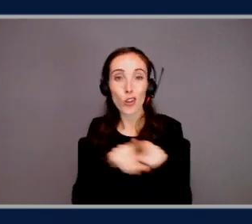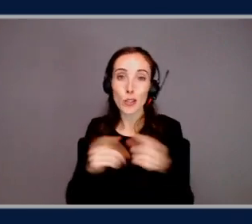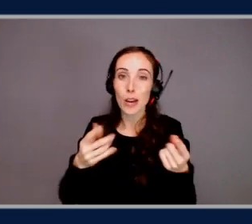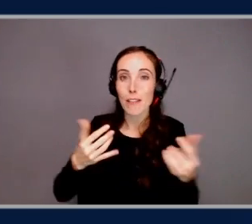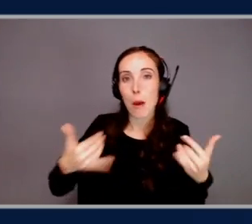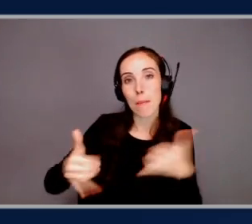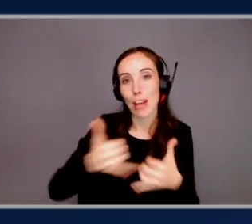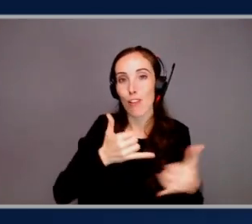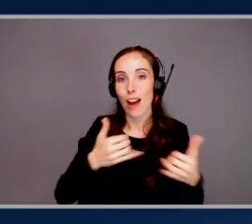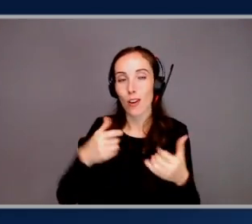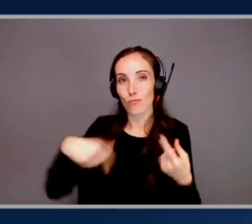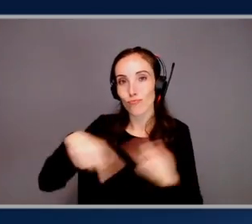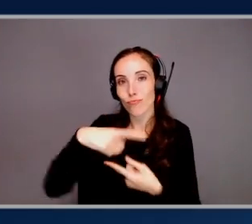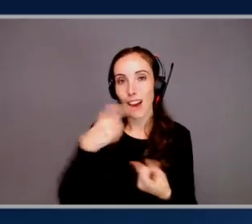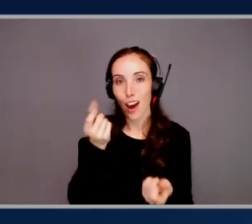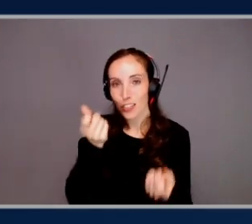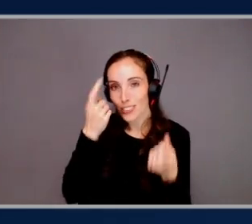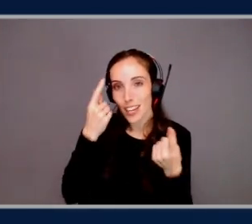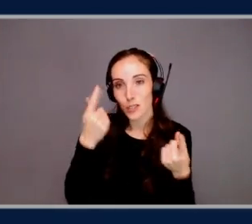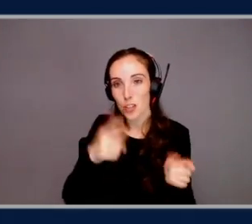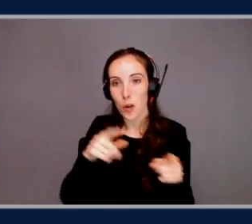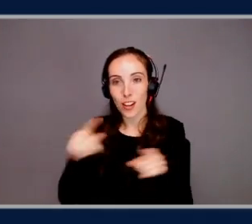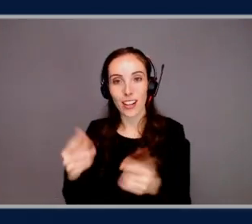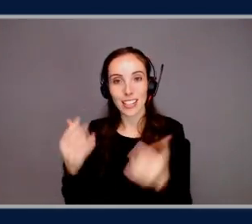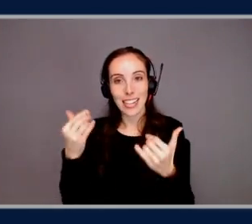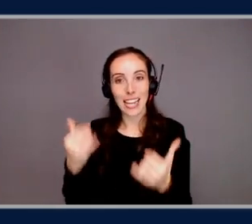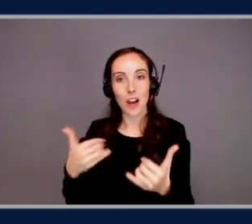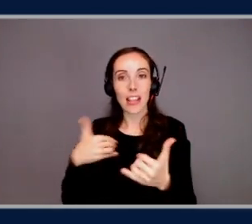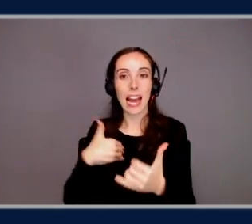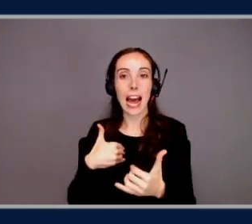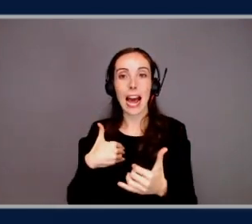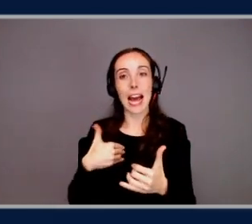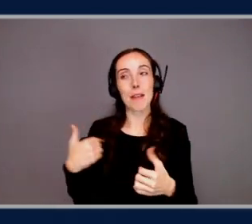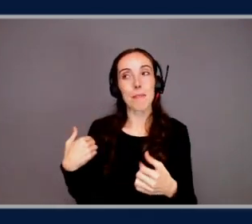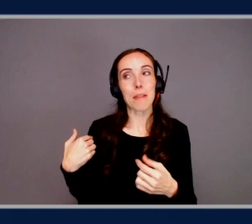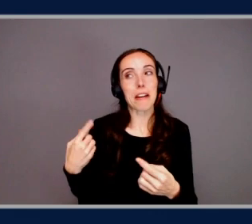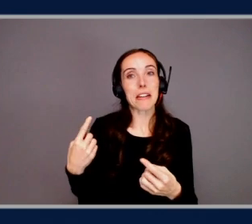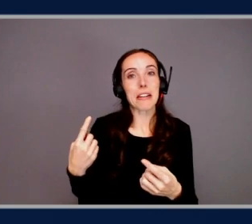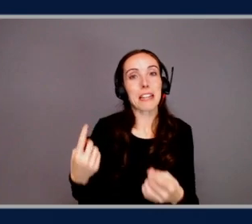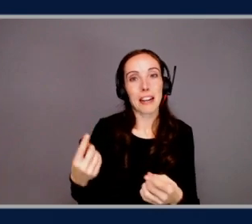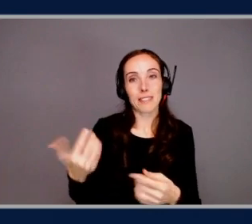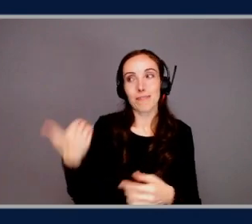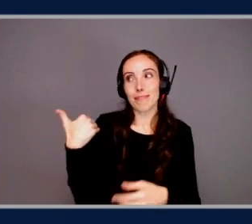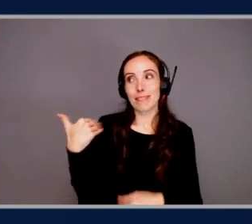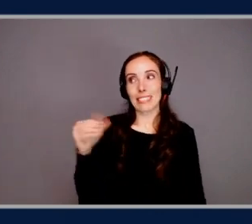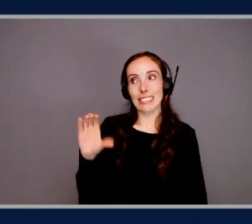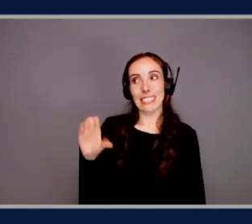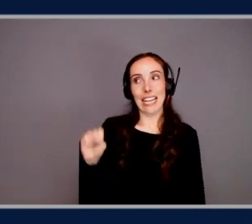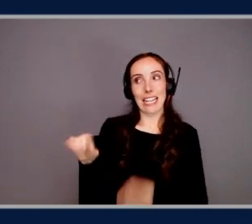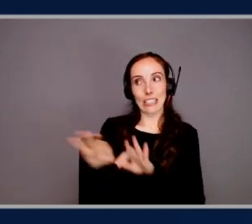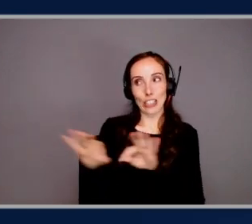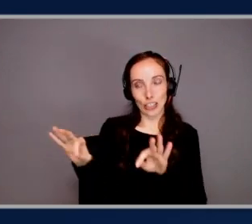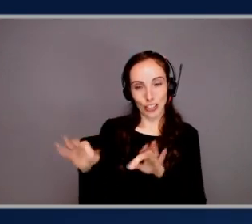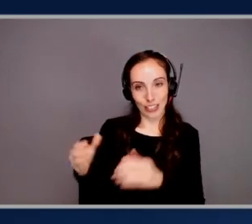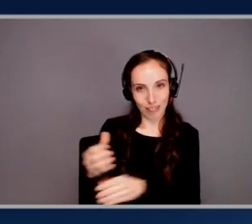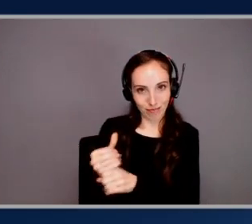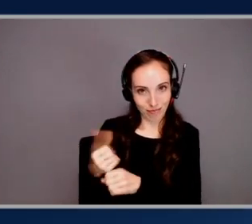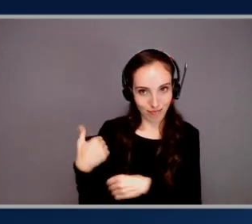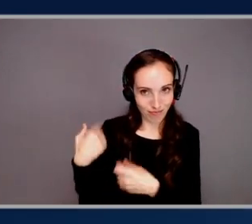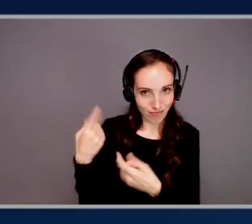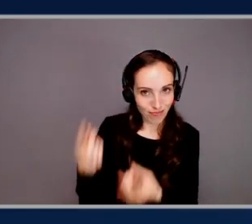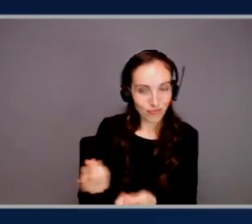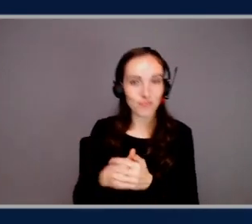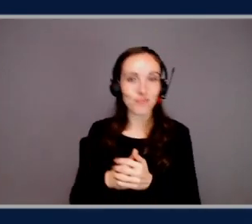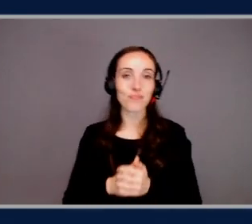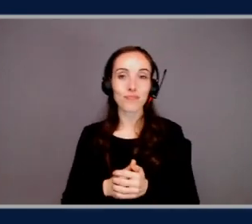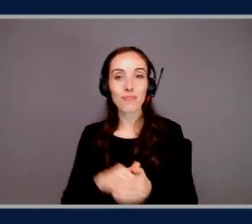going on now that I'm further away from my CS degree. I do want to hear. So, as a PM, I know a lot of our features are driven